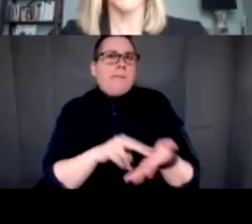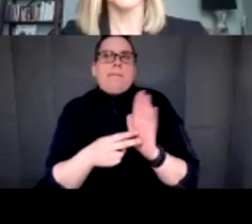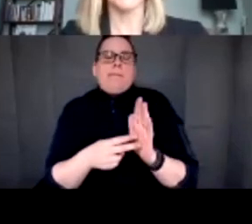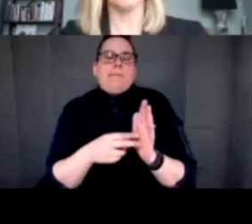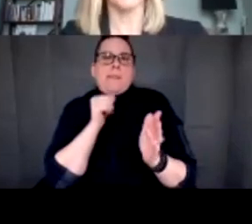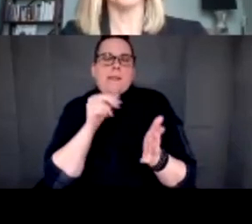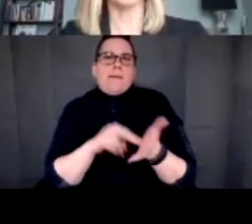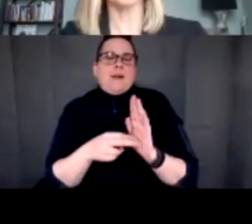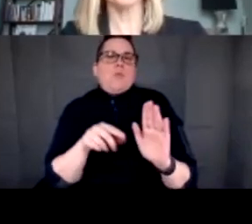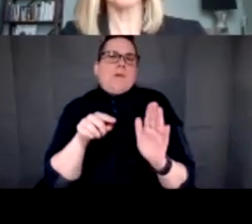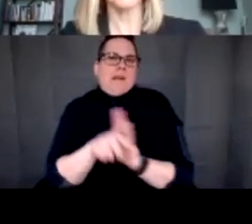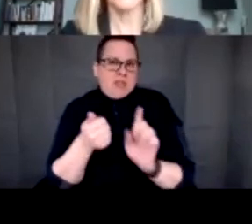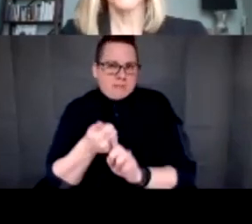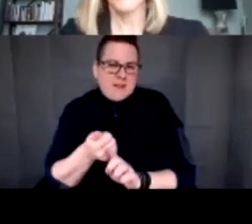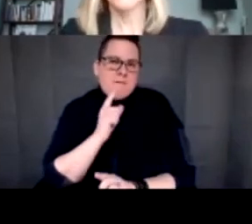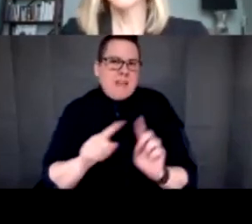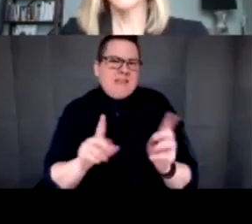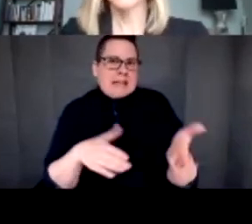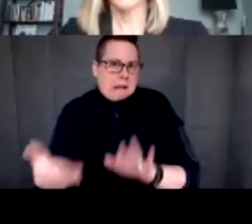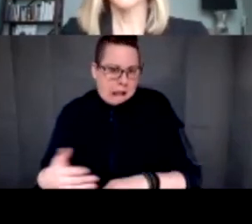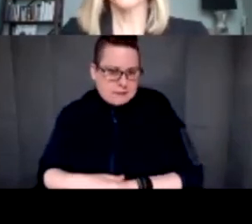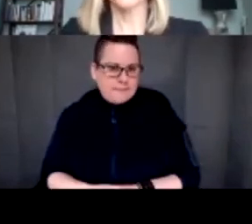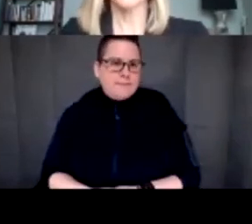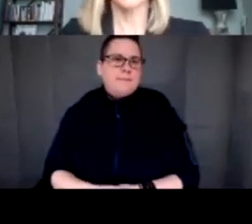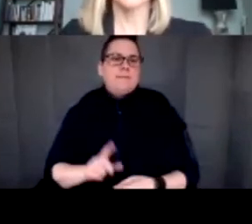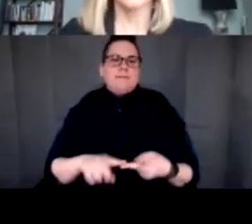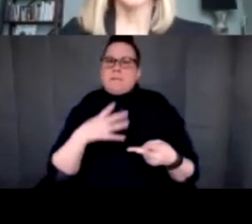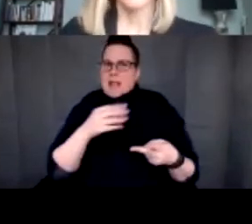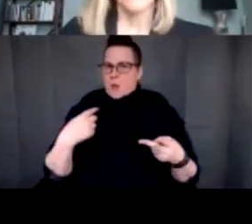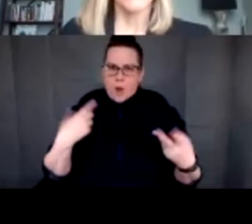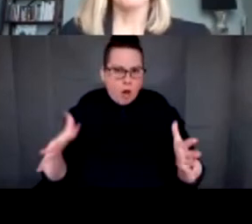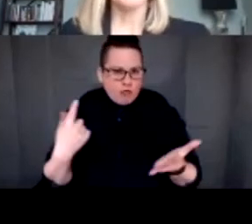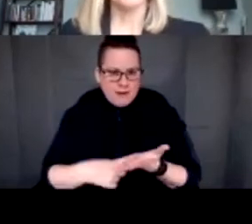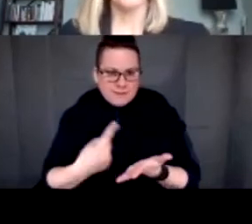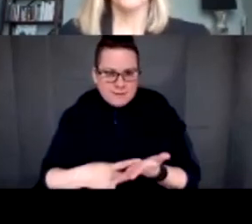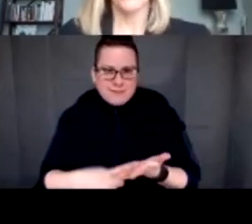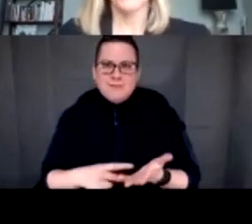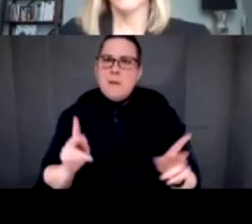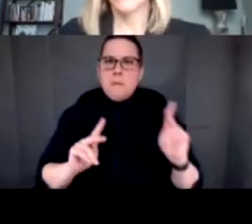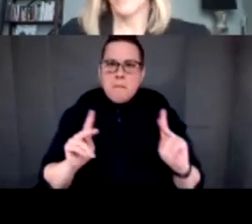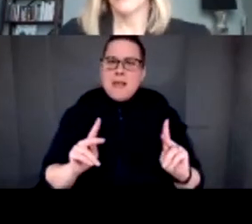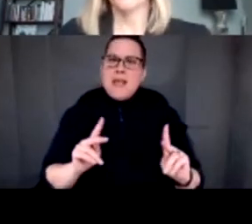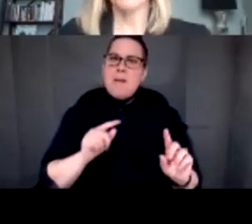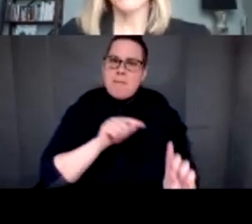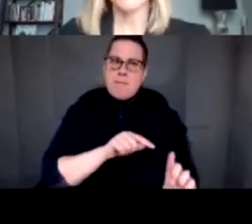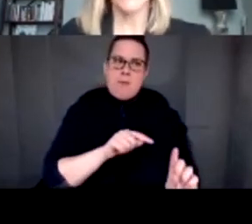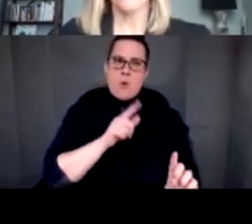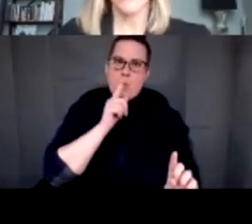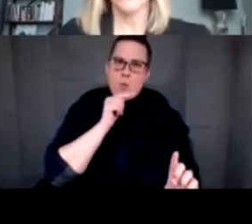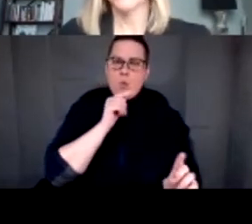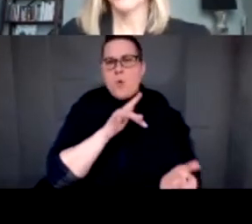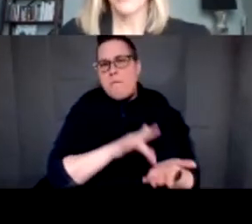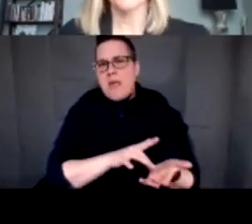mixed age sample. And as we discussed earlier, that people who are in mid to